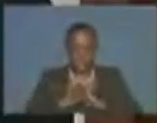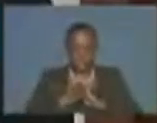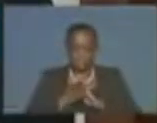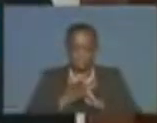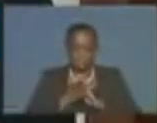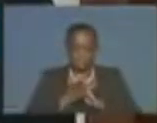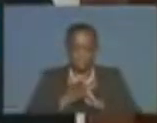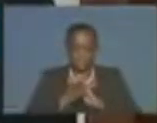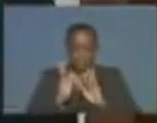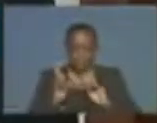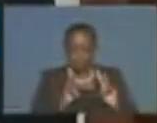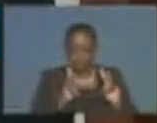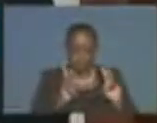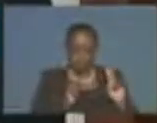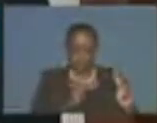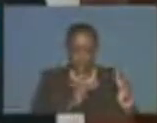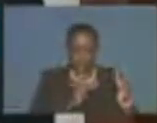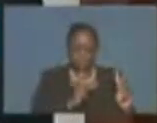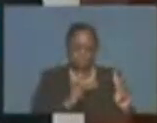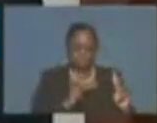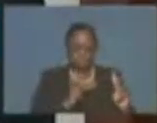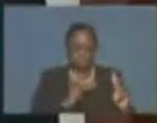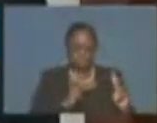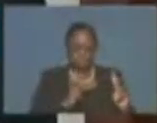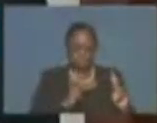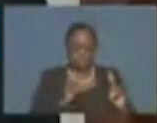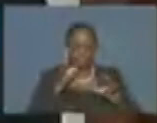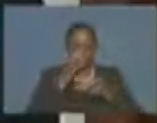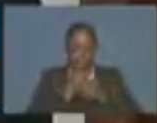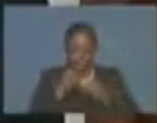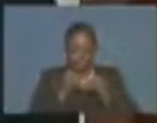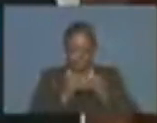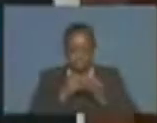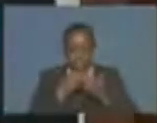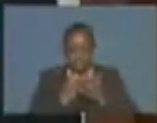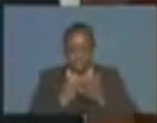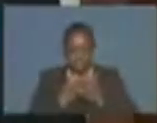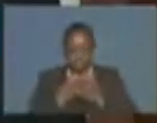the financial debt situation of personally and on a national front.